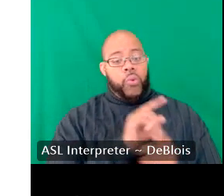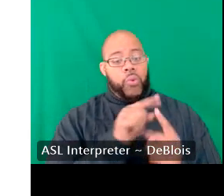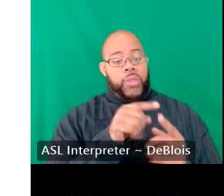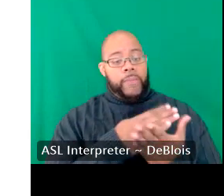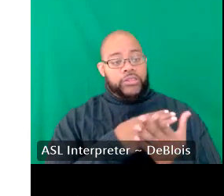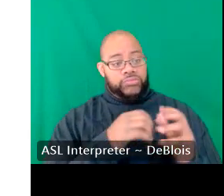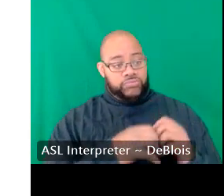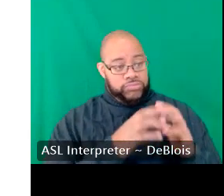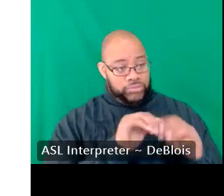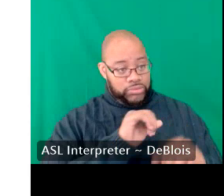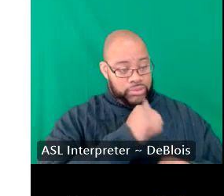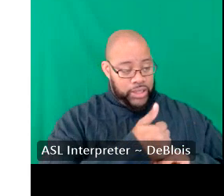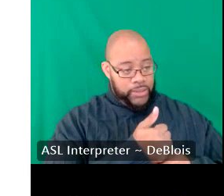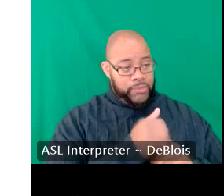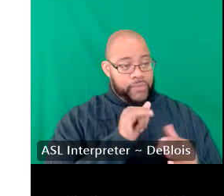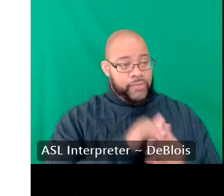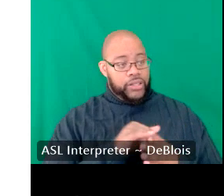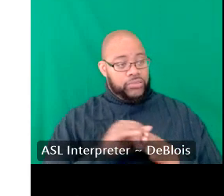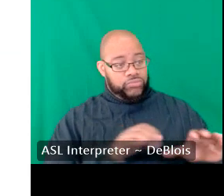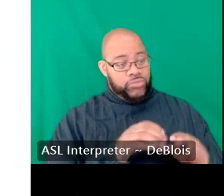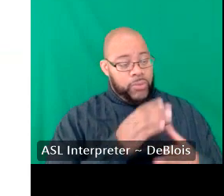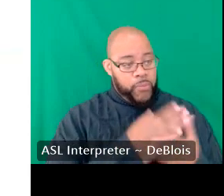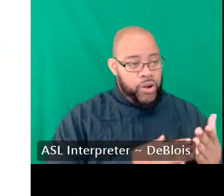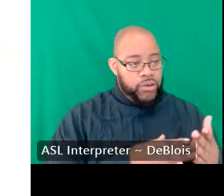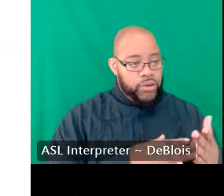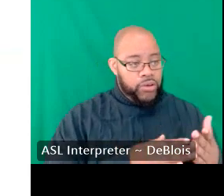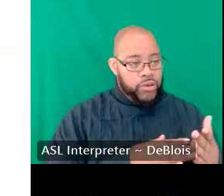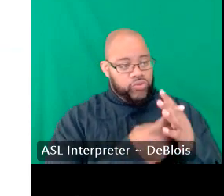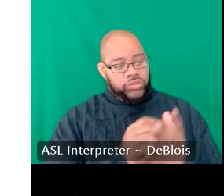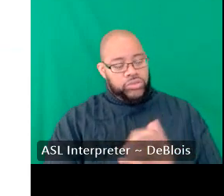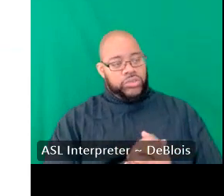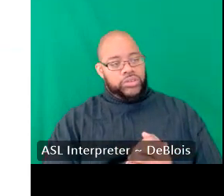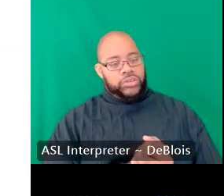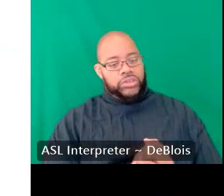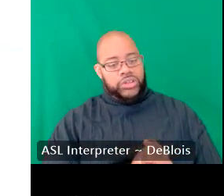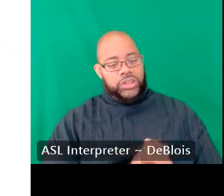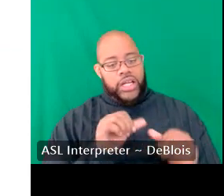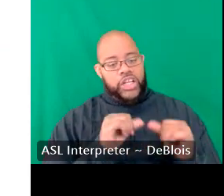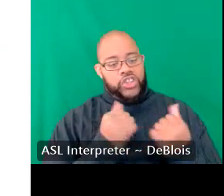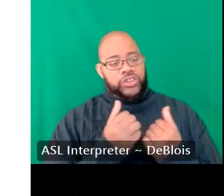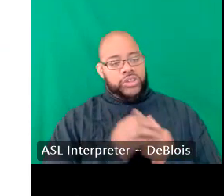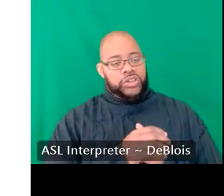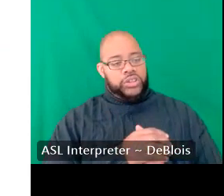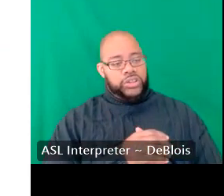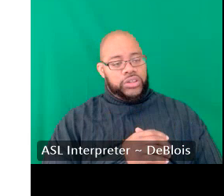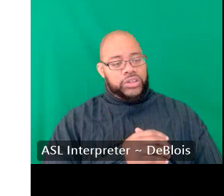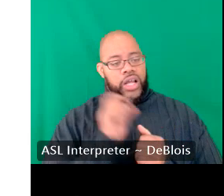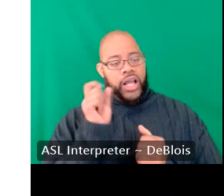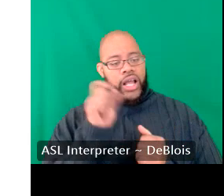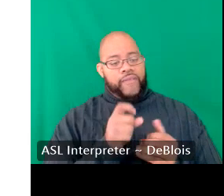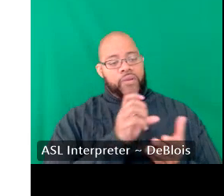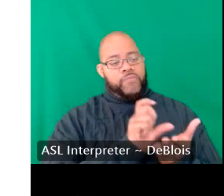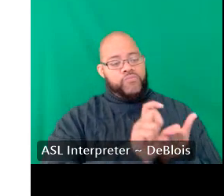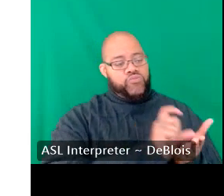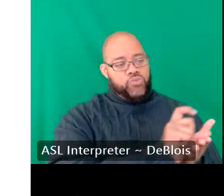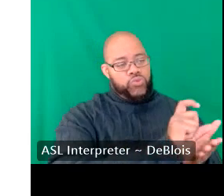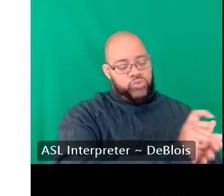enacted, the execution phase kicks in, and agencies have to apportion